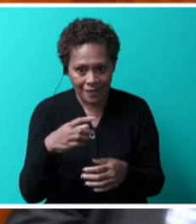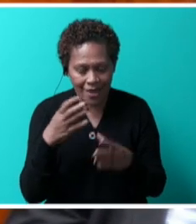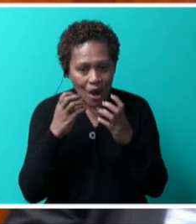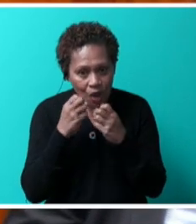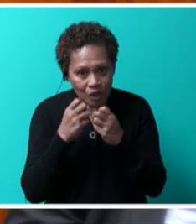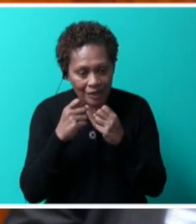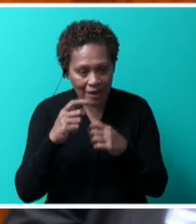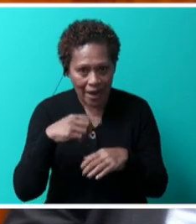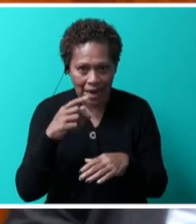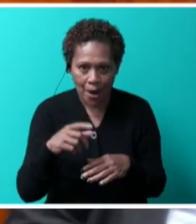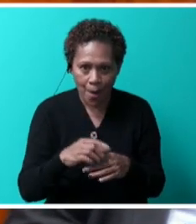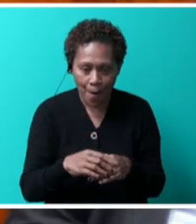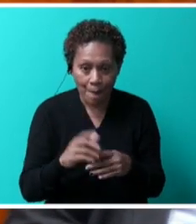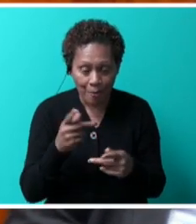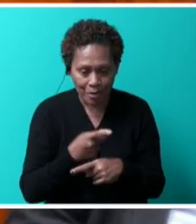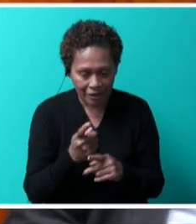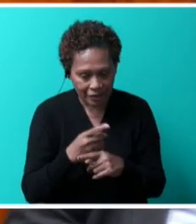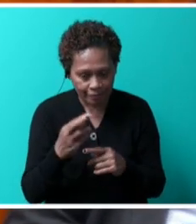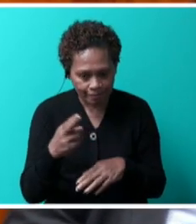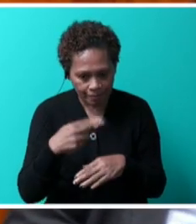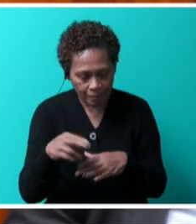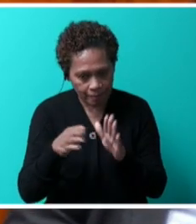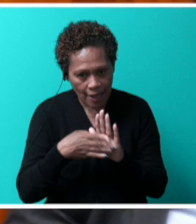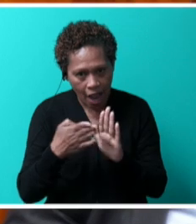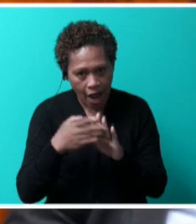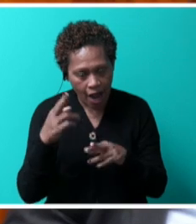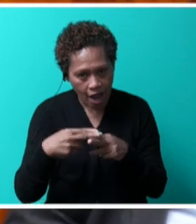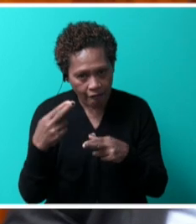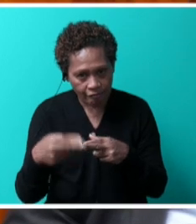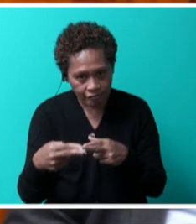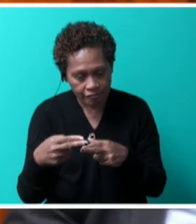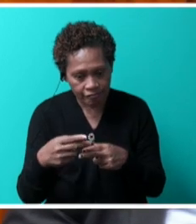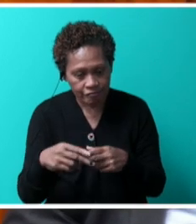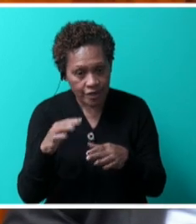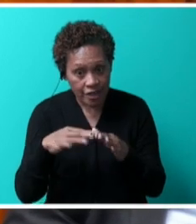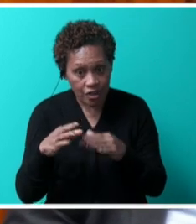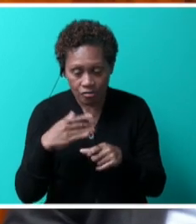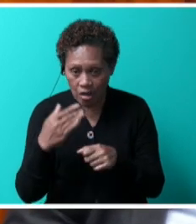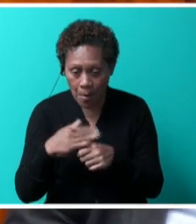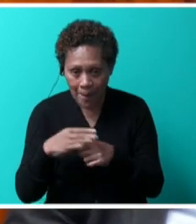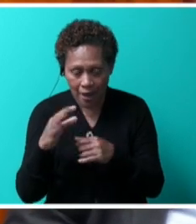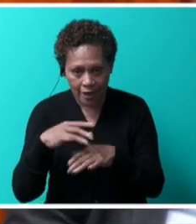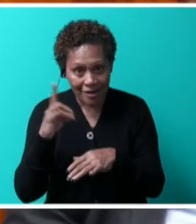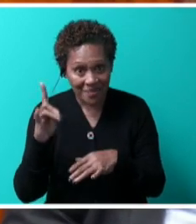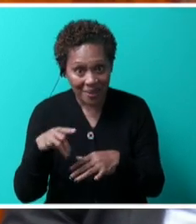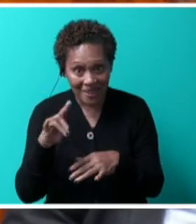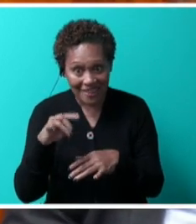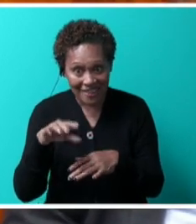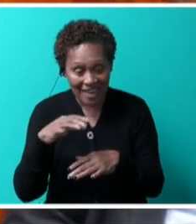production system into alternative high-value crops and integrated livestock system.